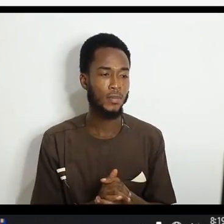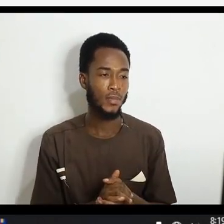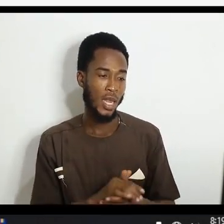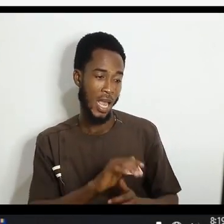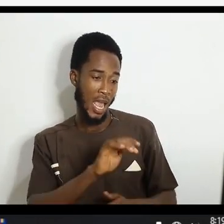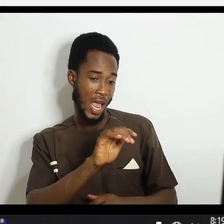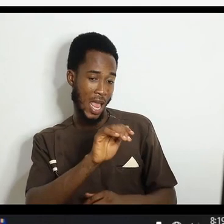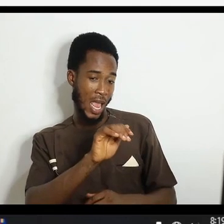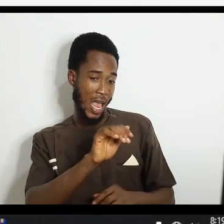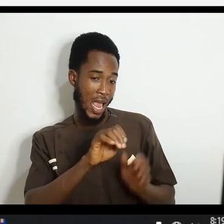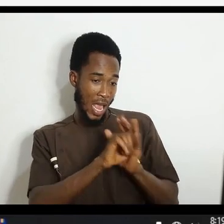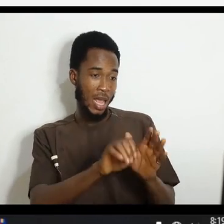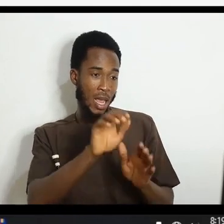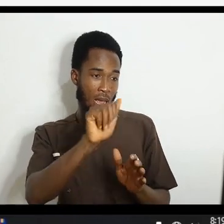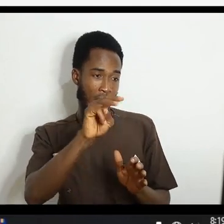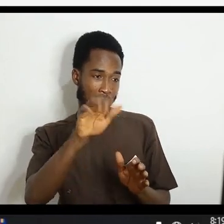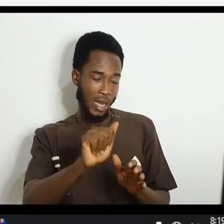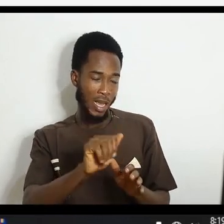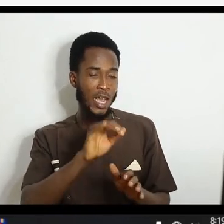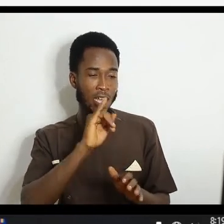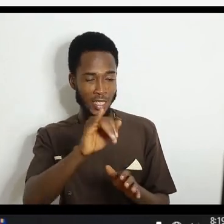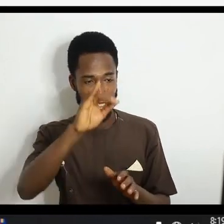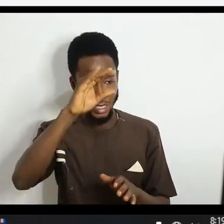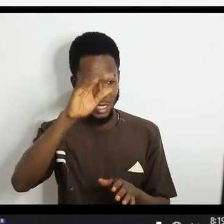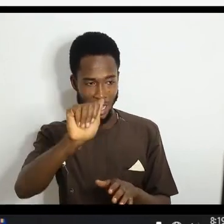Amma is a boy.